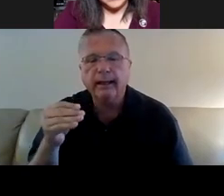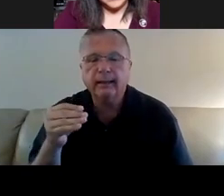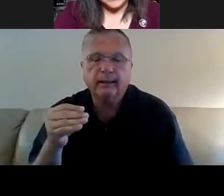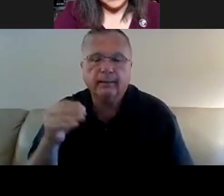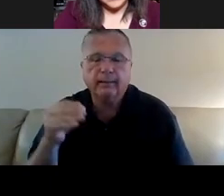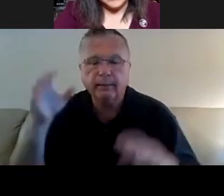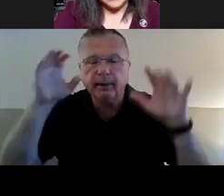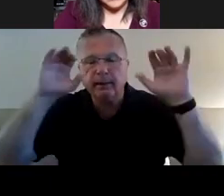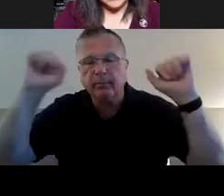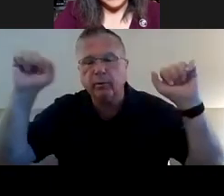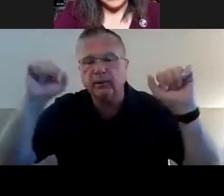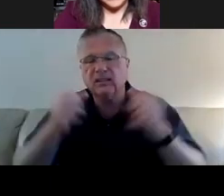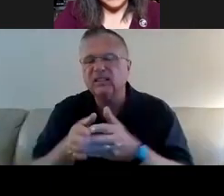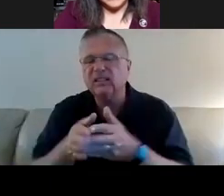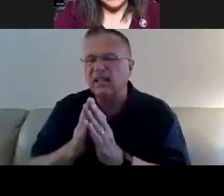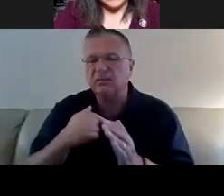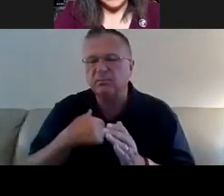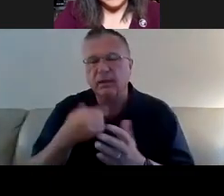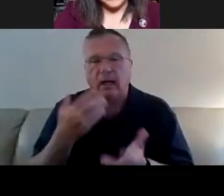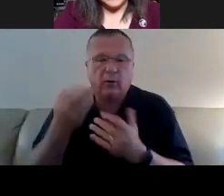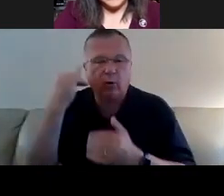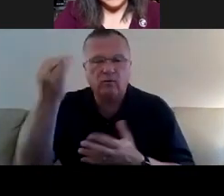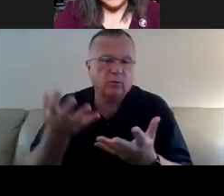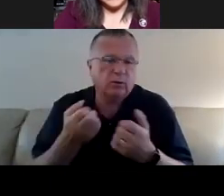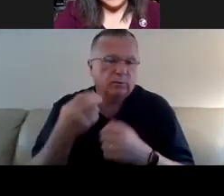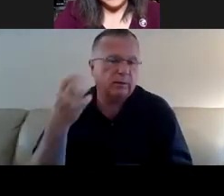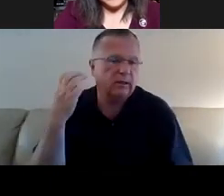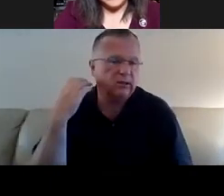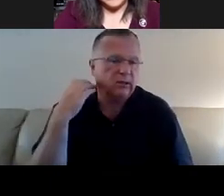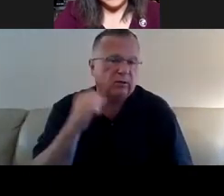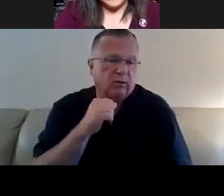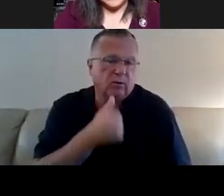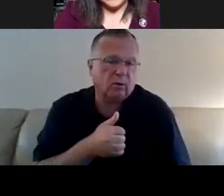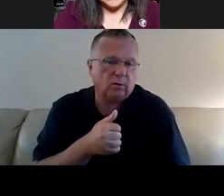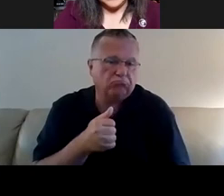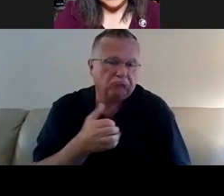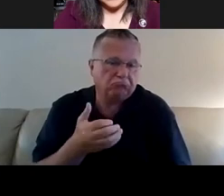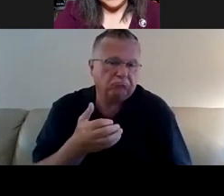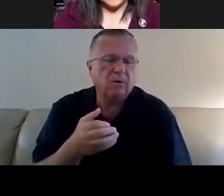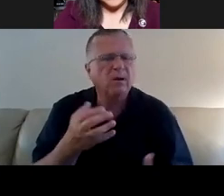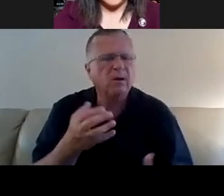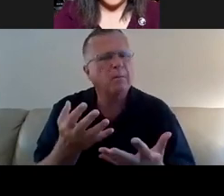chair or not, but I do want to say something, because